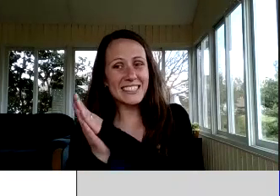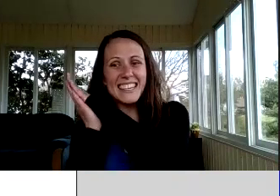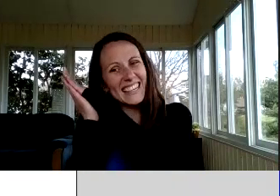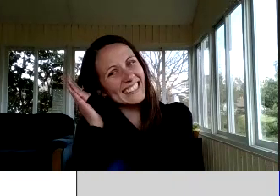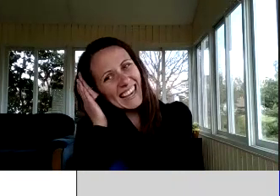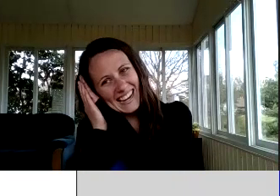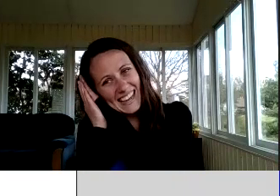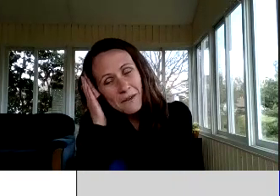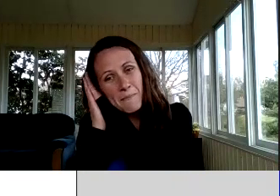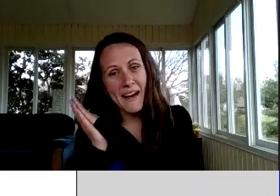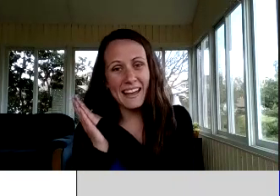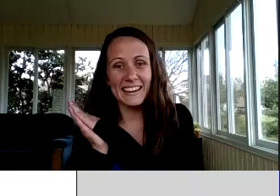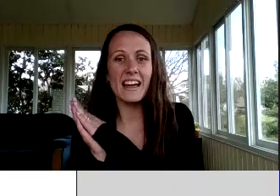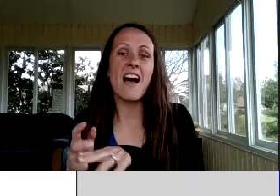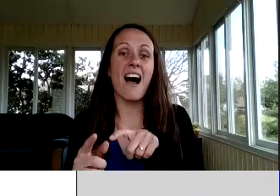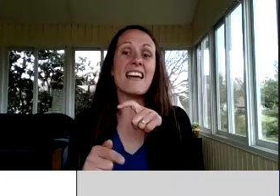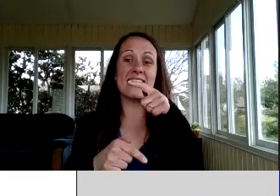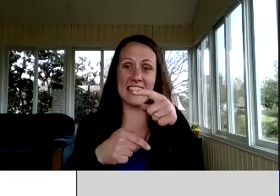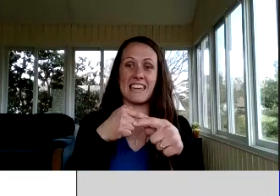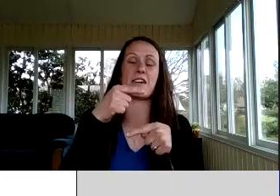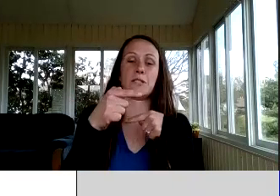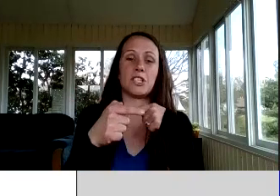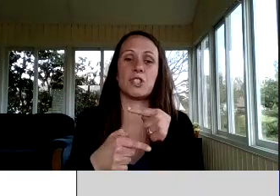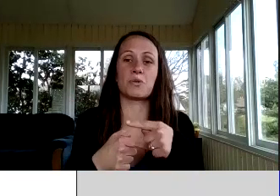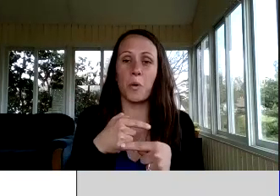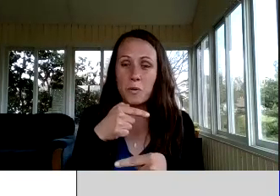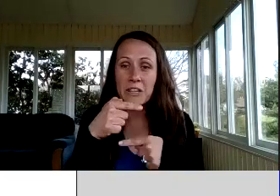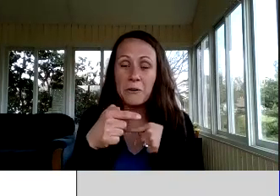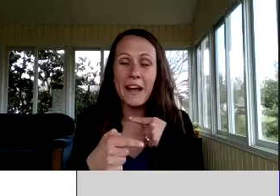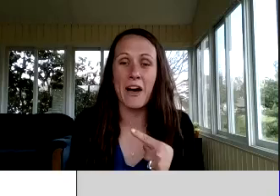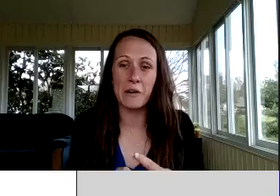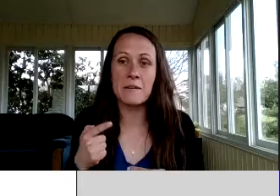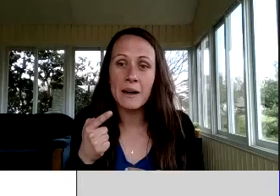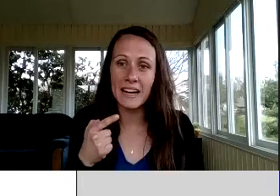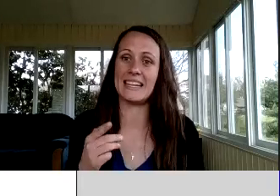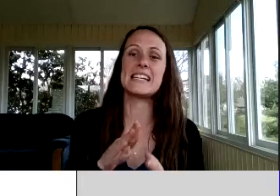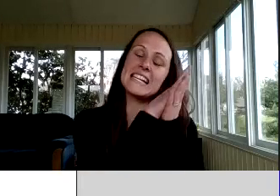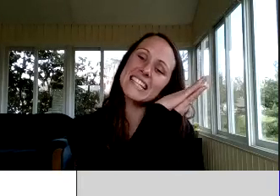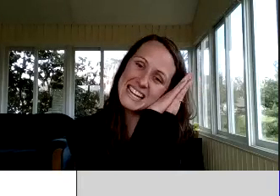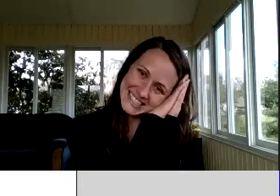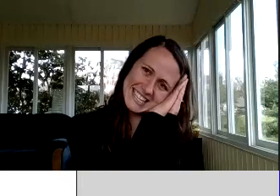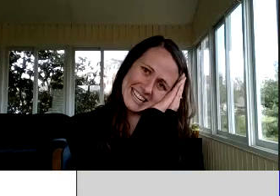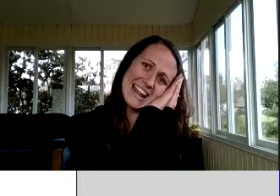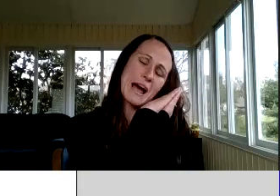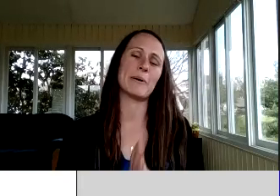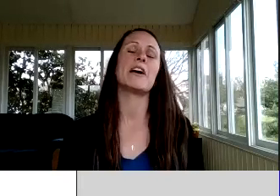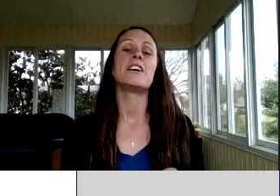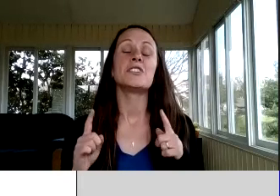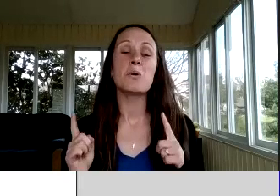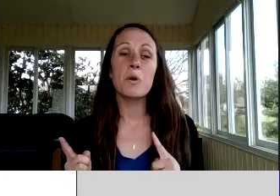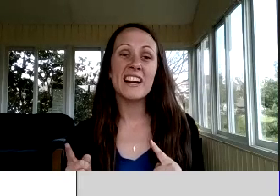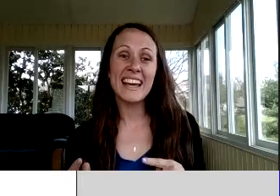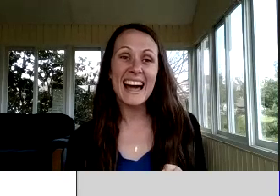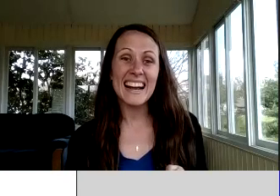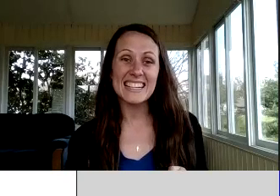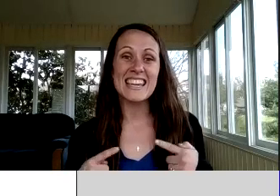He looks like he's laying in the mud. I think he was just rolling around in the mud and he decided to take a nap.